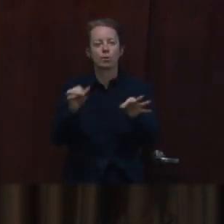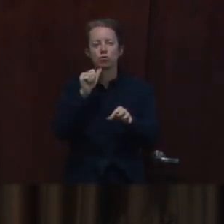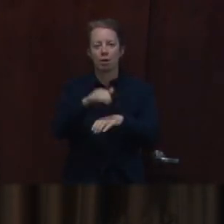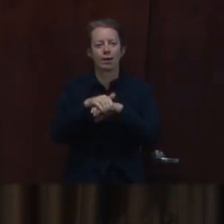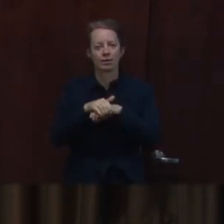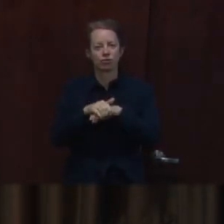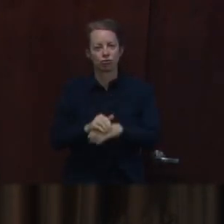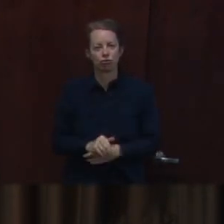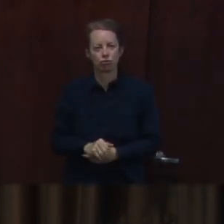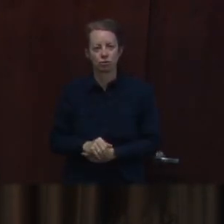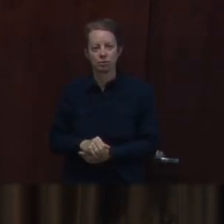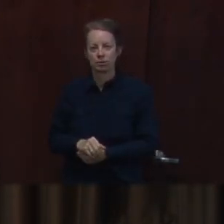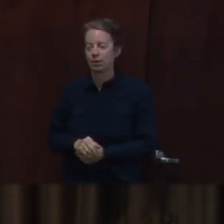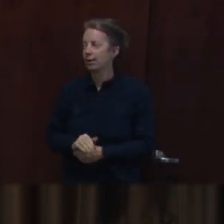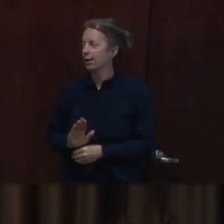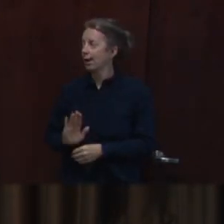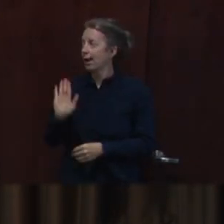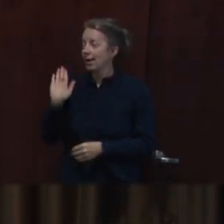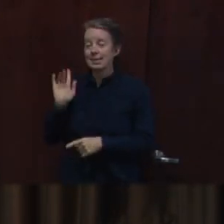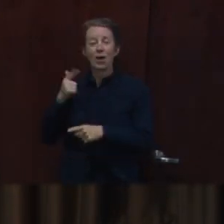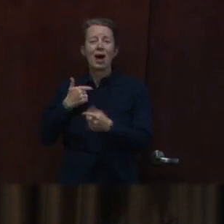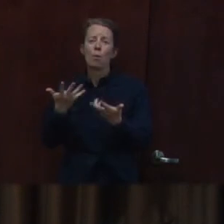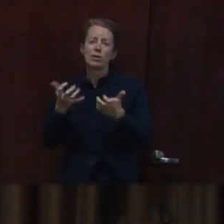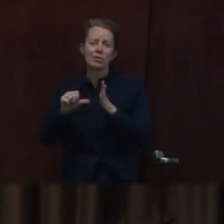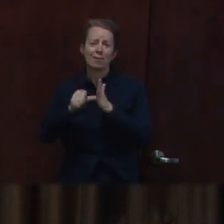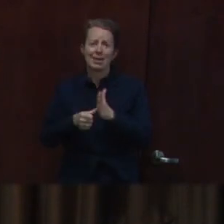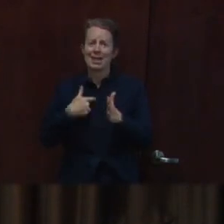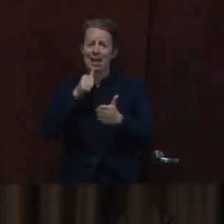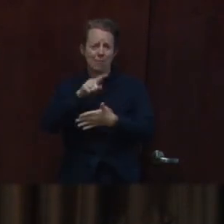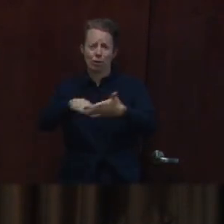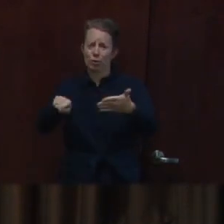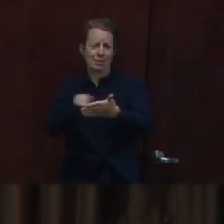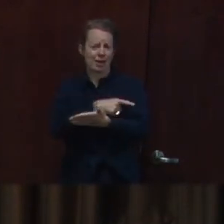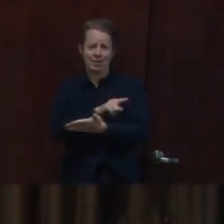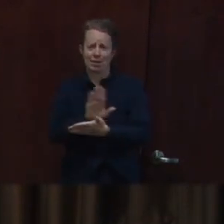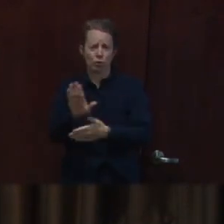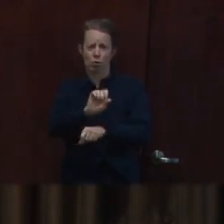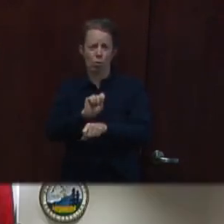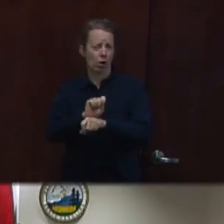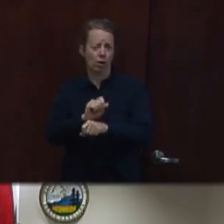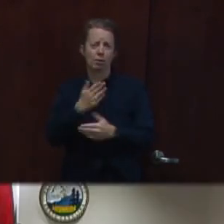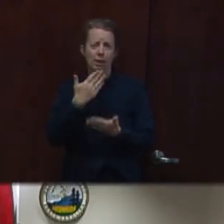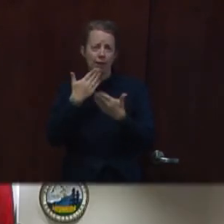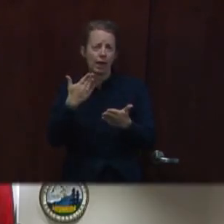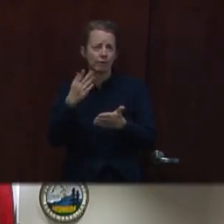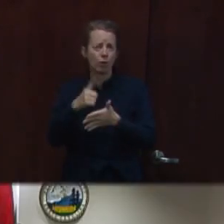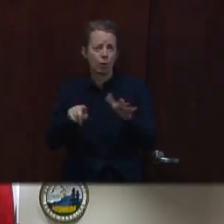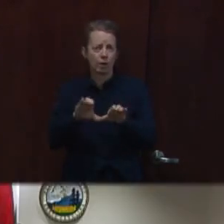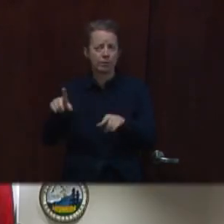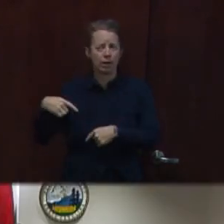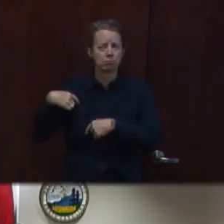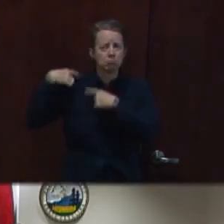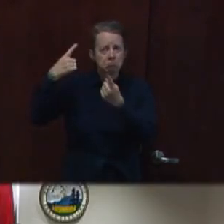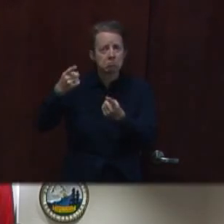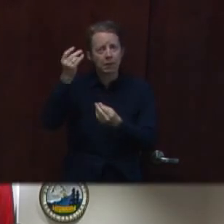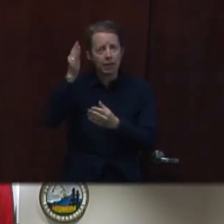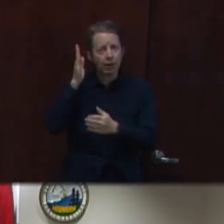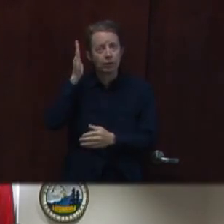please note, it's not a criticism. I appreciate what is being done and has been done and how it's being looked towards in the future.